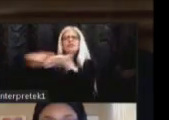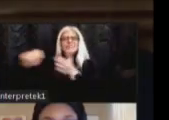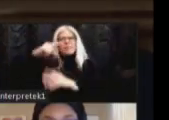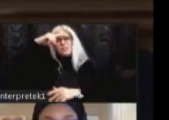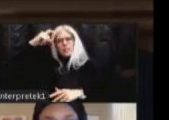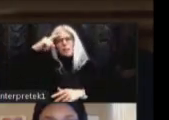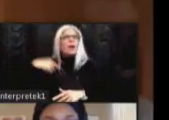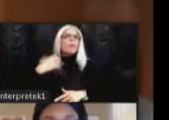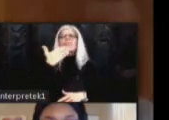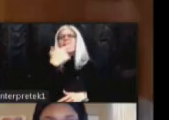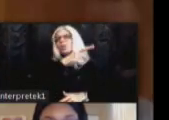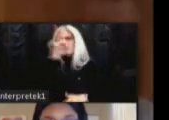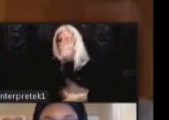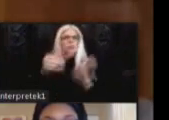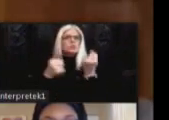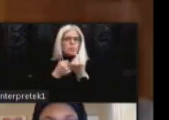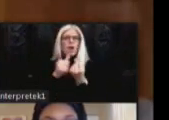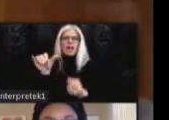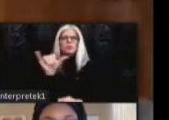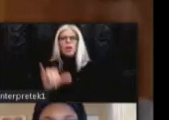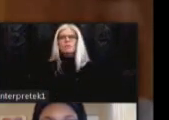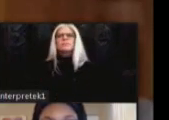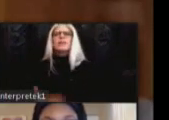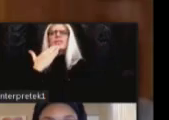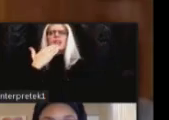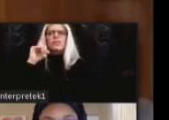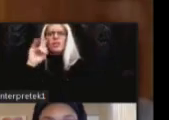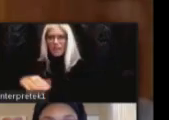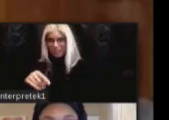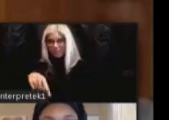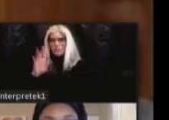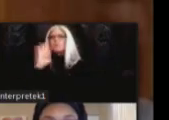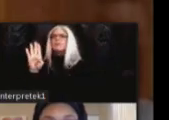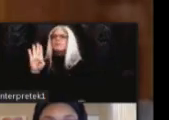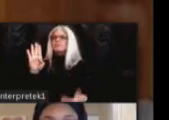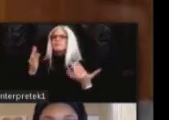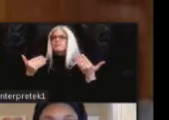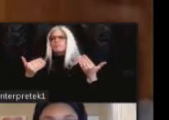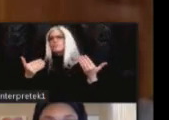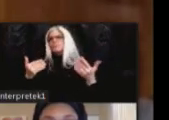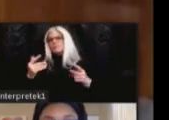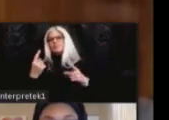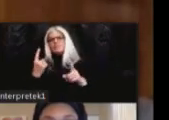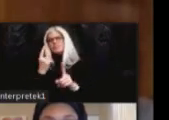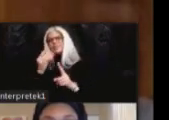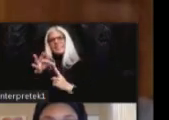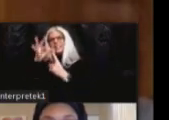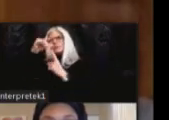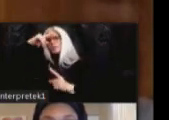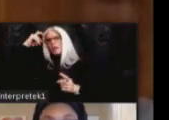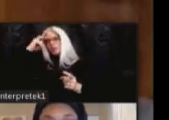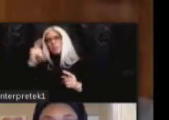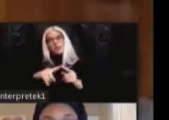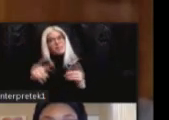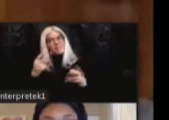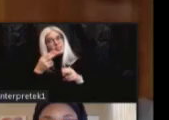right, fantastic. Thank you for being with us today. And this is going to be an unusual summer, maybe in a good way. It's going to be a very short summer. The